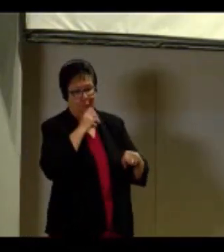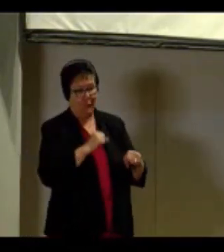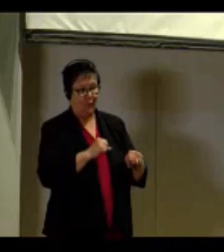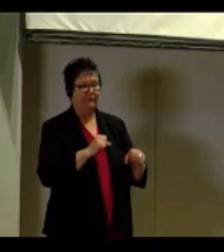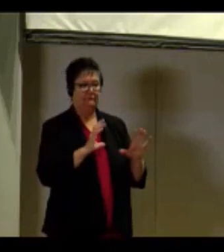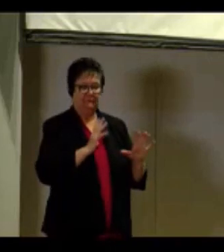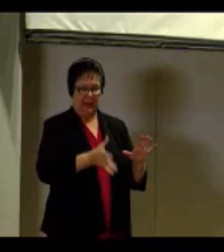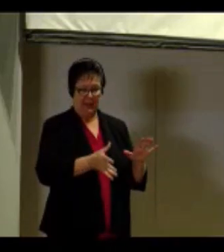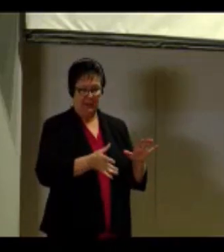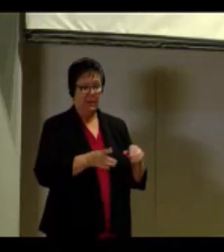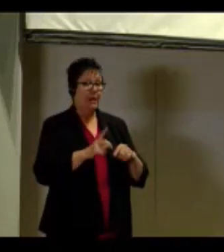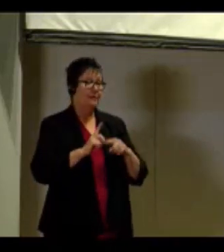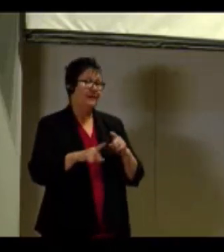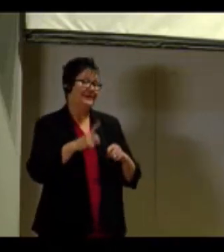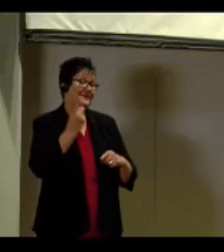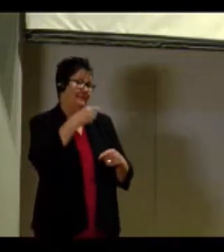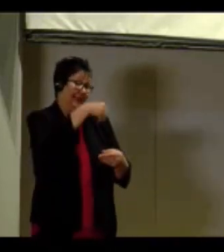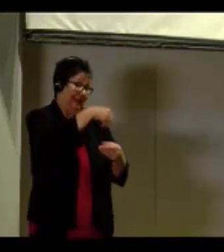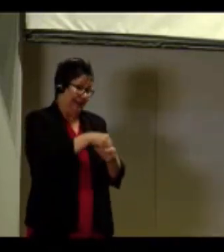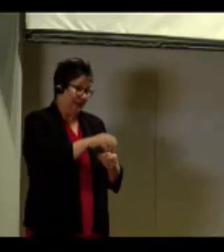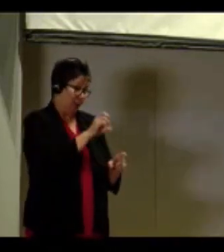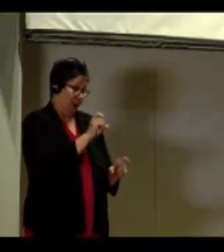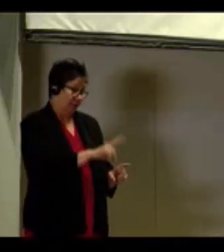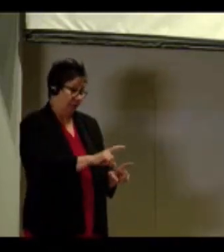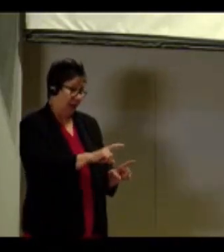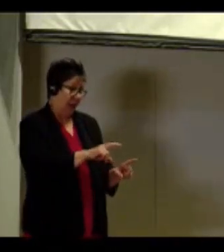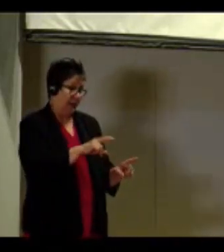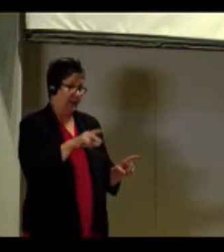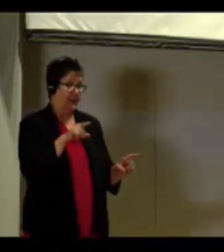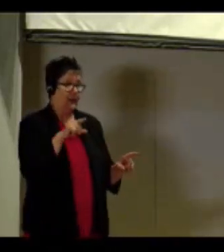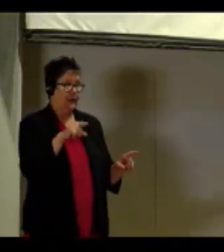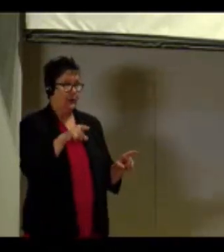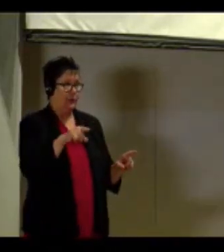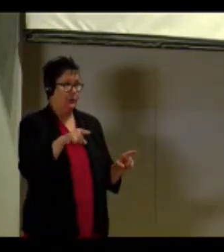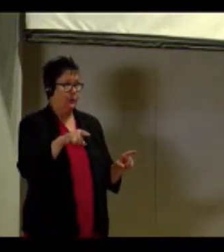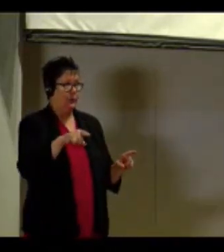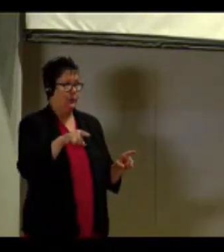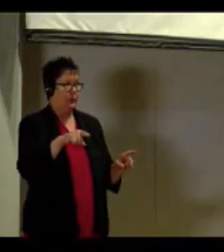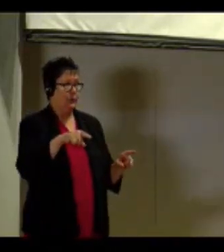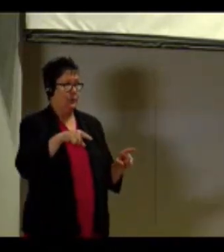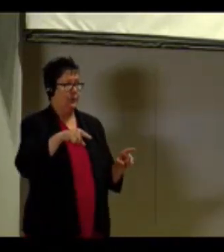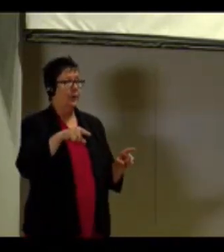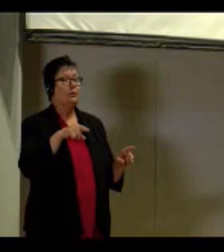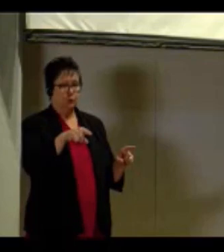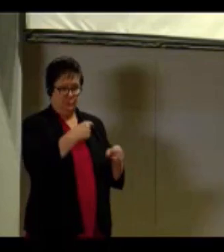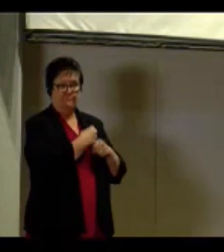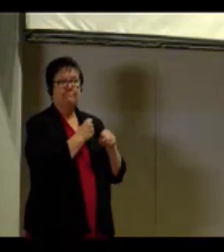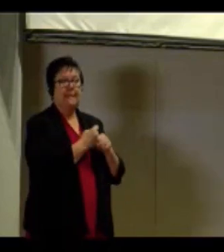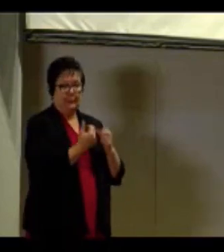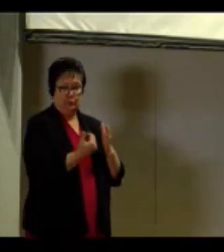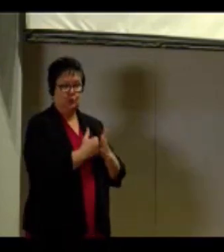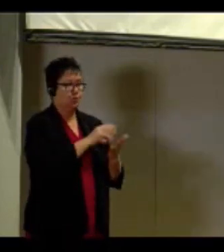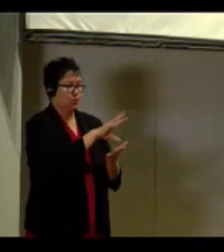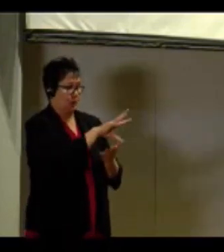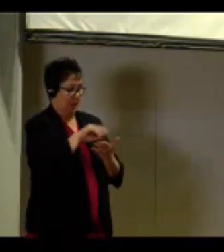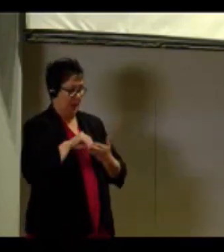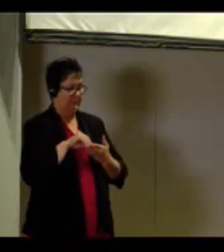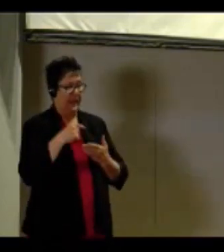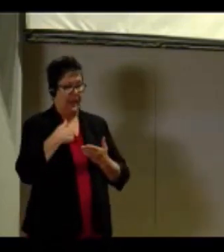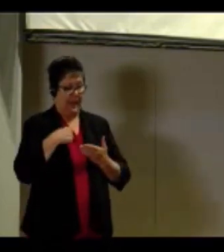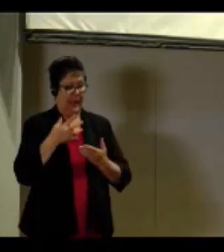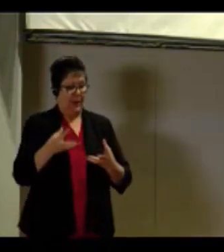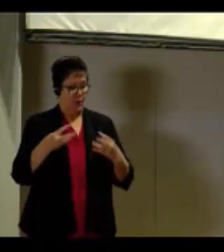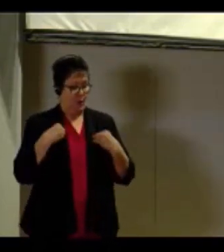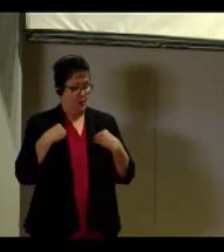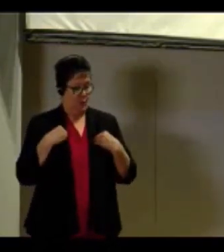is still protected by copyright, even though you haven't made a copy, you've made a new copy that you own, you have